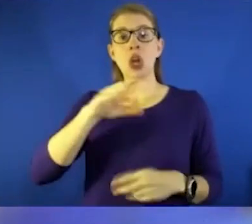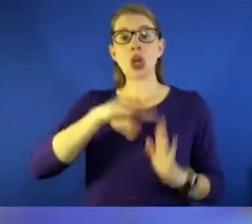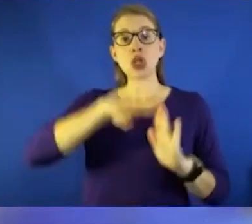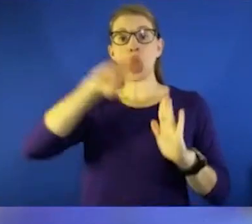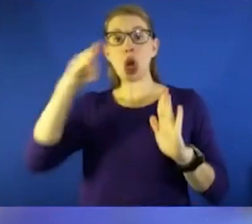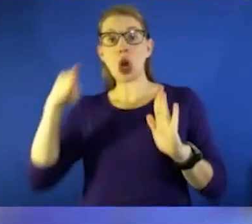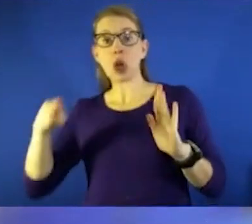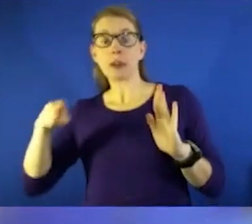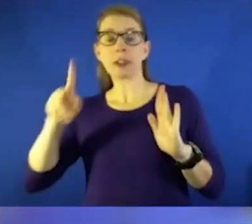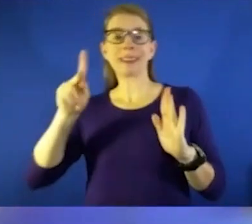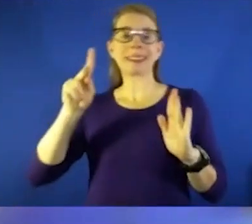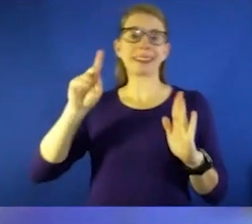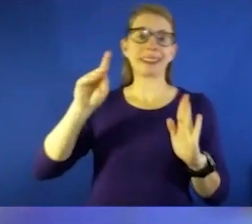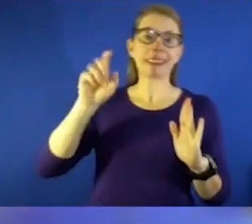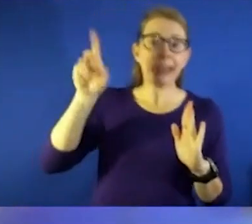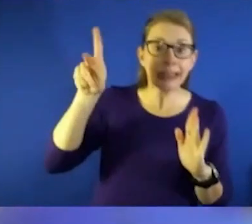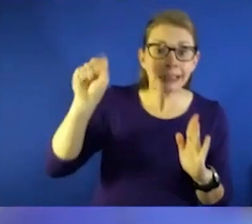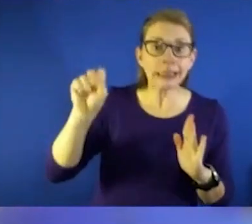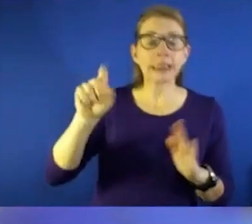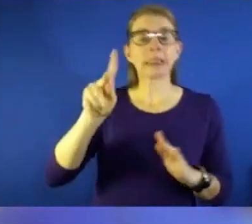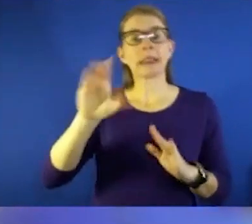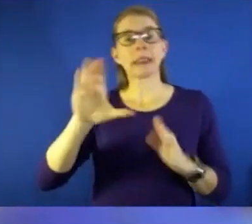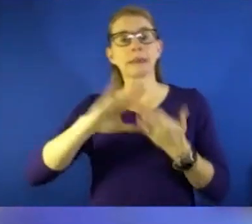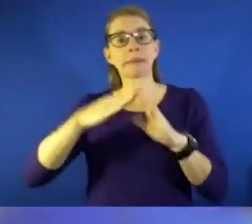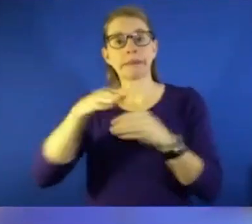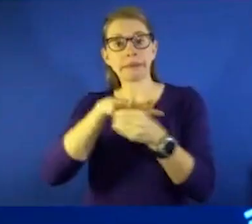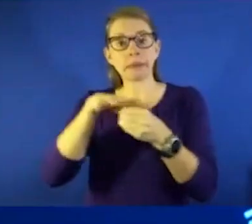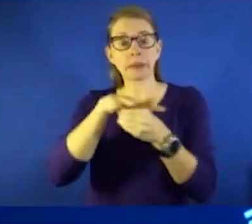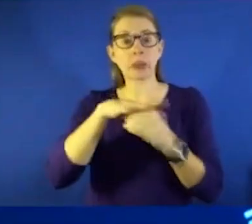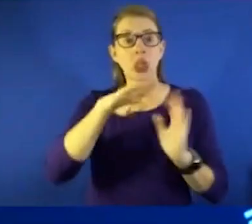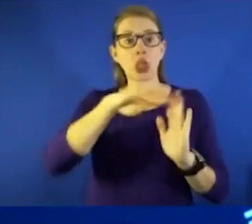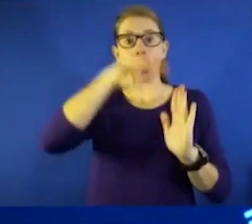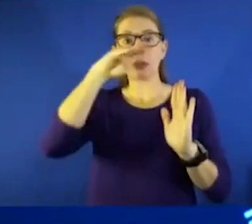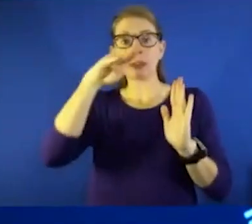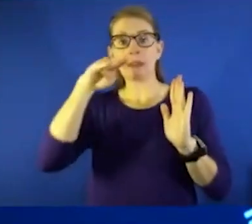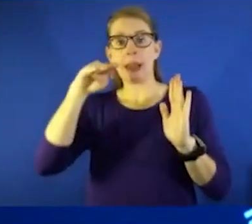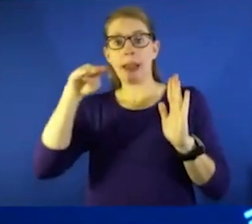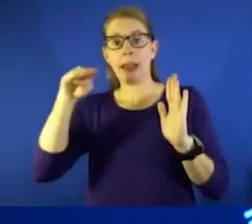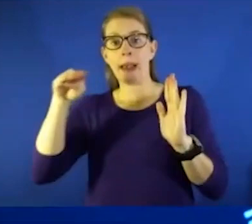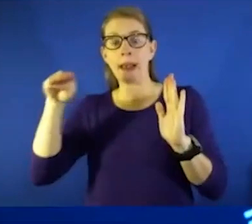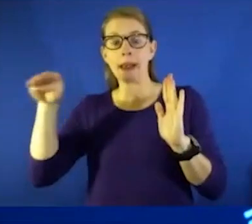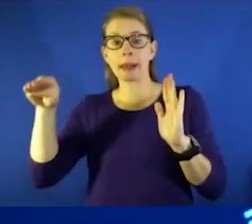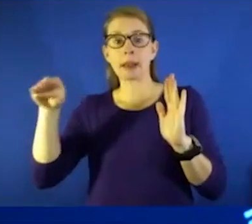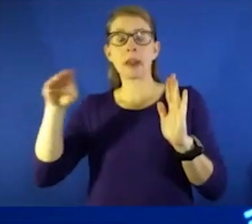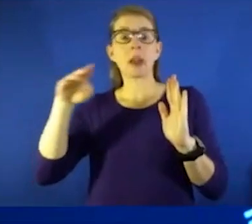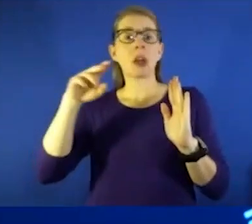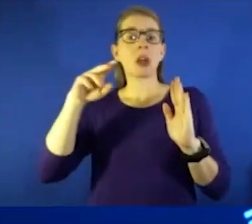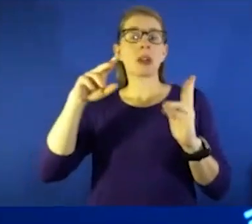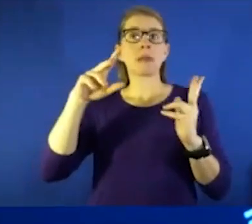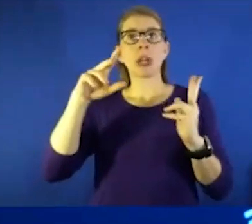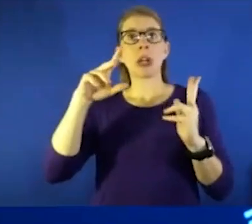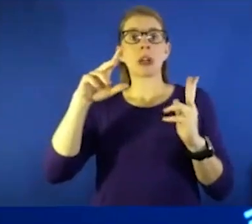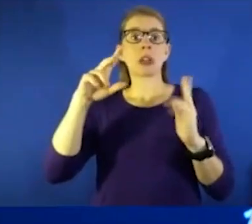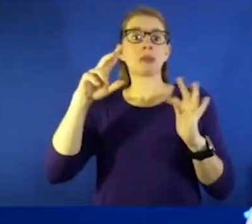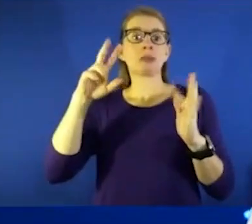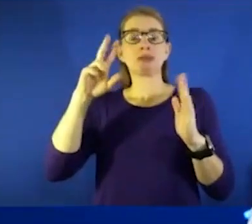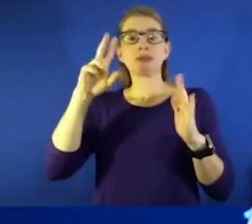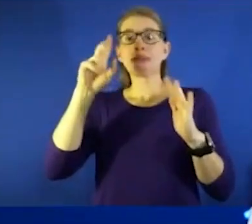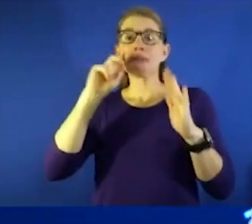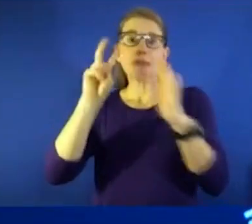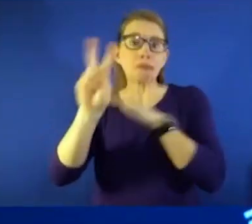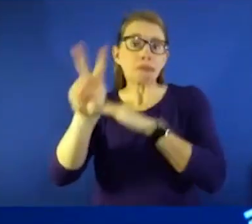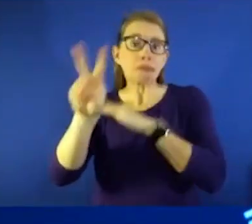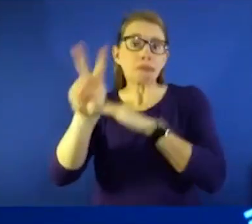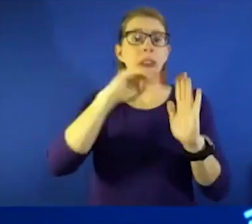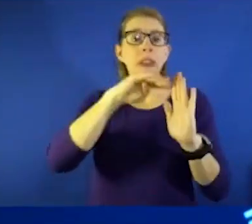City metropolitan area, the numbers of the curves have flattened out. Mm-hmm. They were actually projected to continue to decline. They have not continued to decline. They've flattened out.